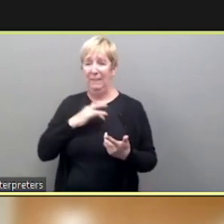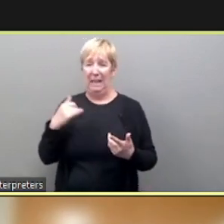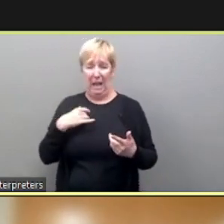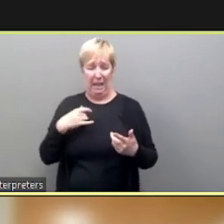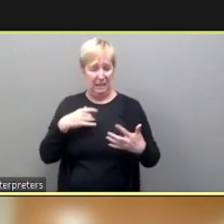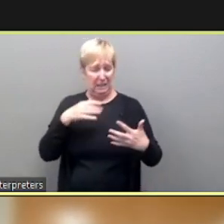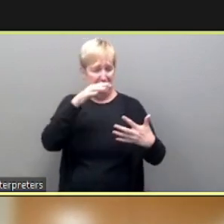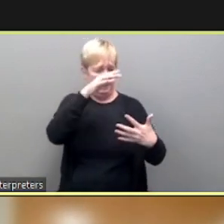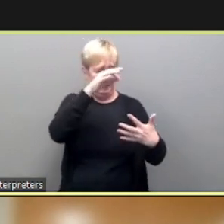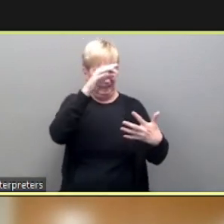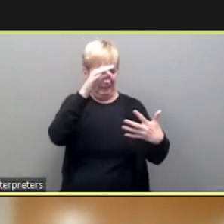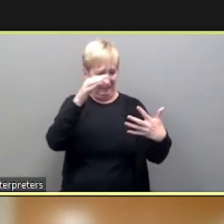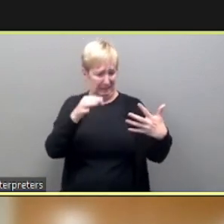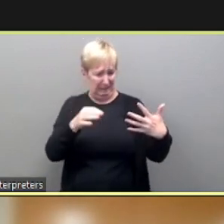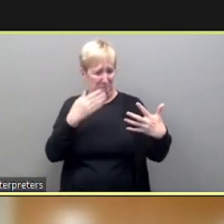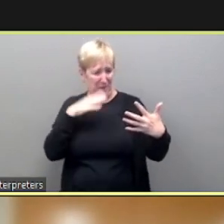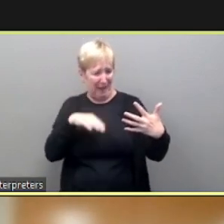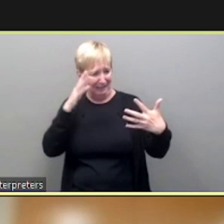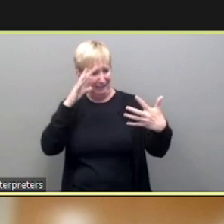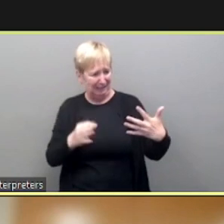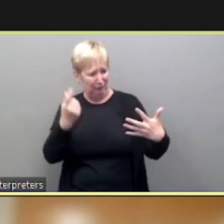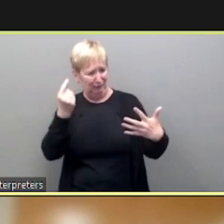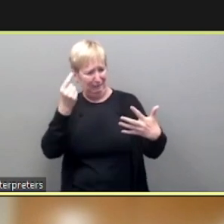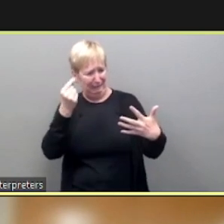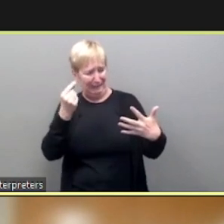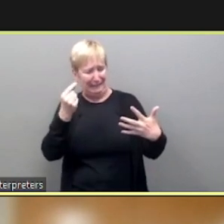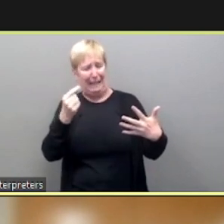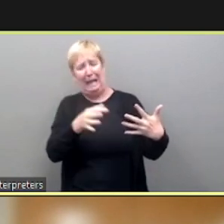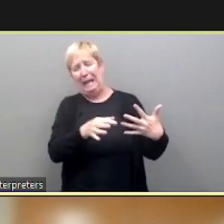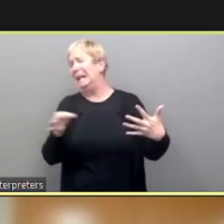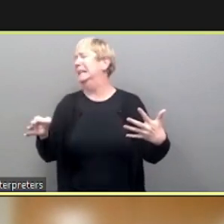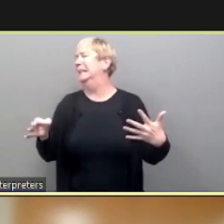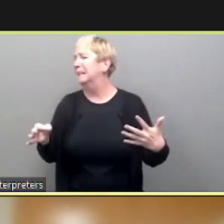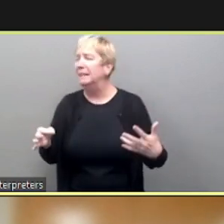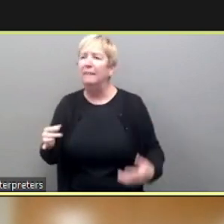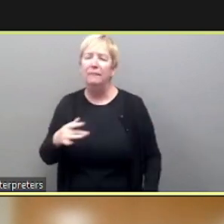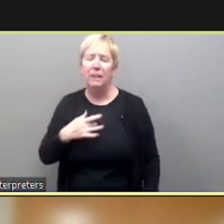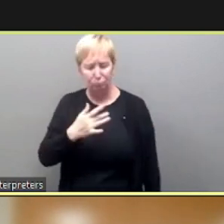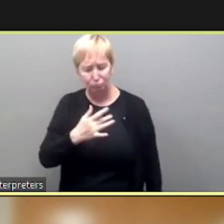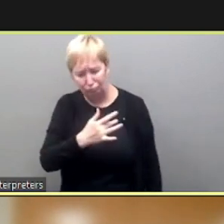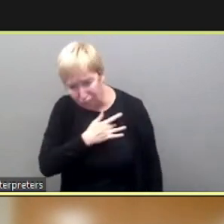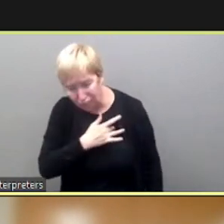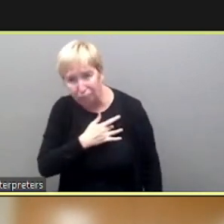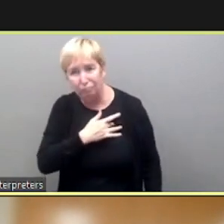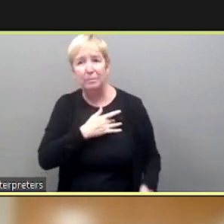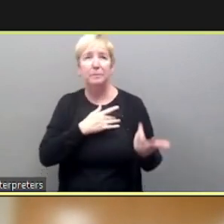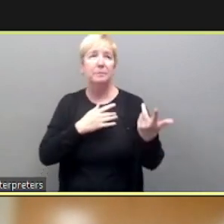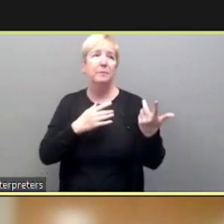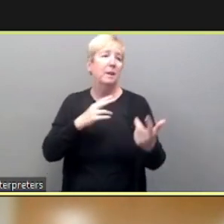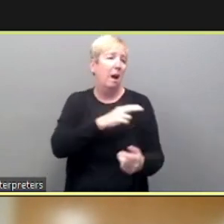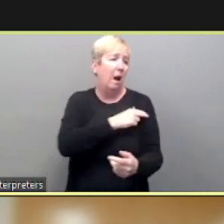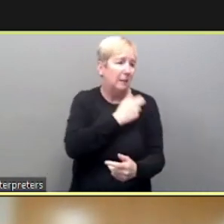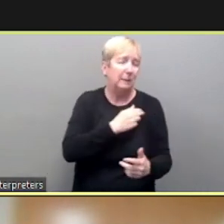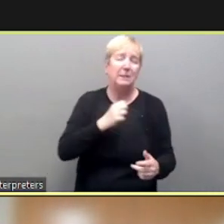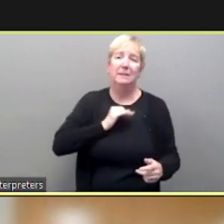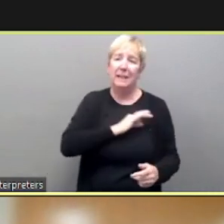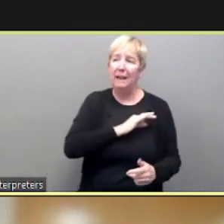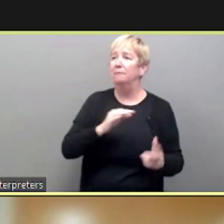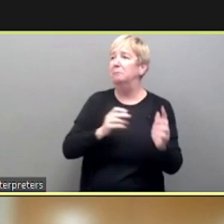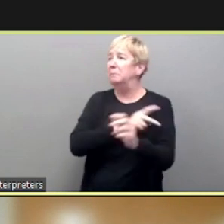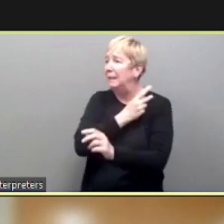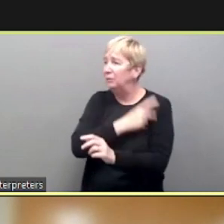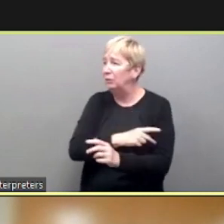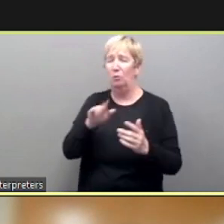can. It wears on us, our staff, and our patients. What I'm going to be talking about is not unique to